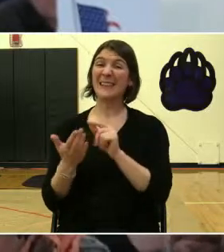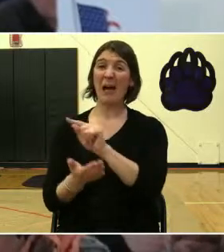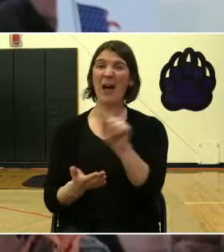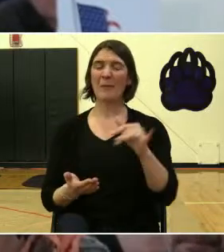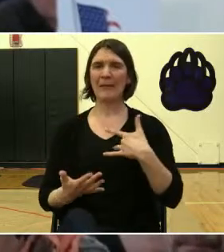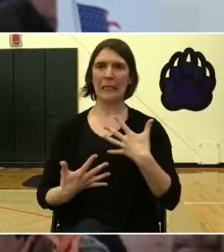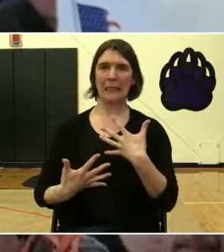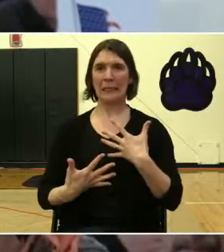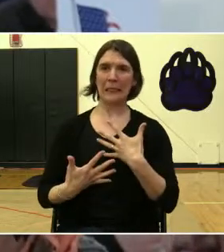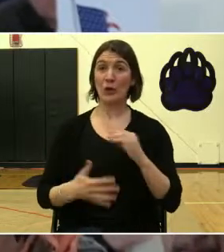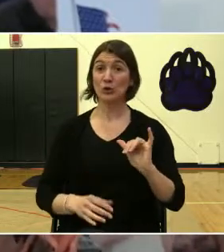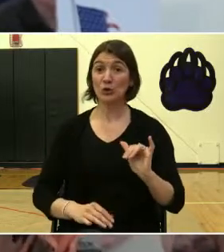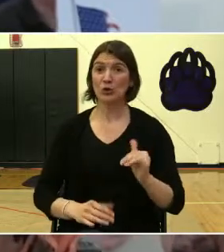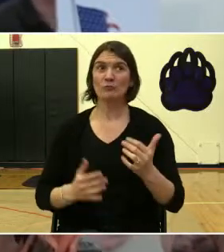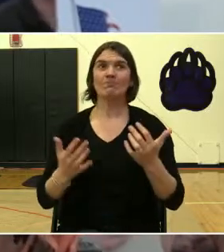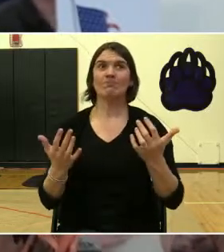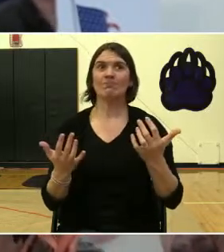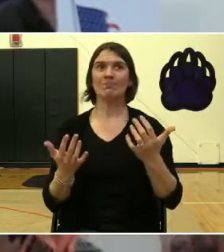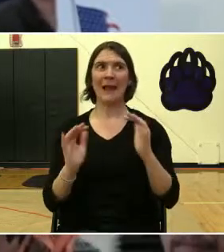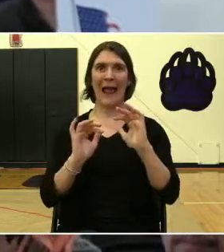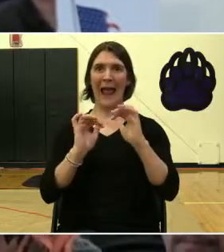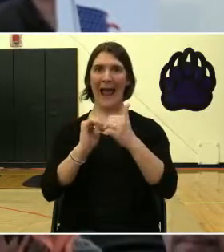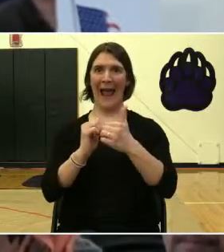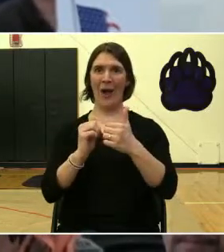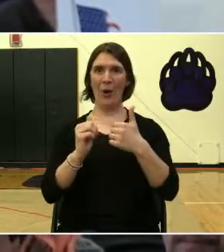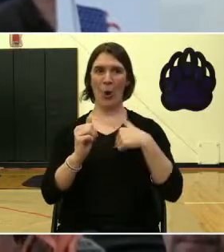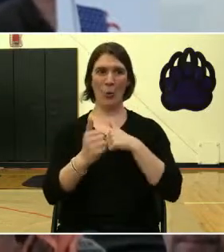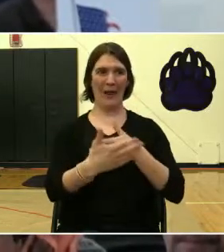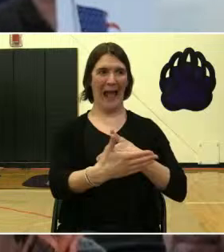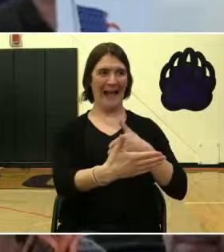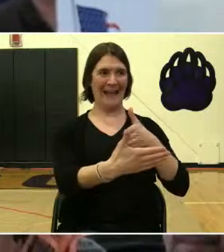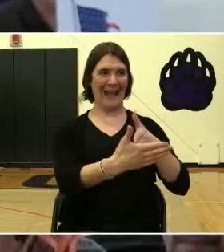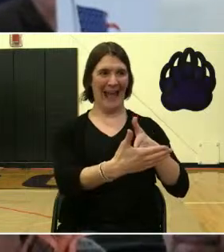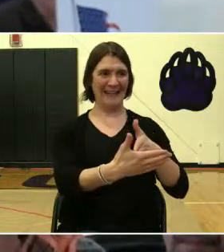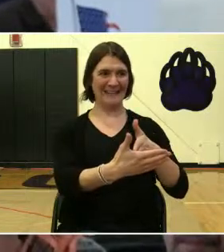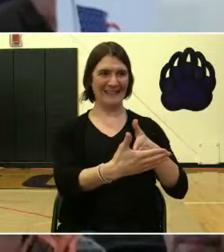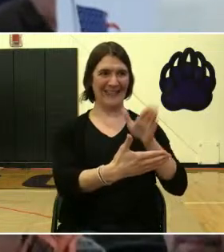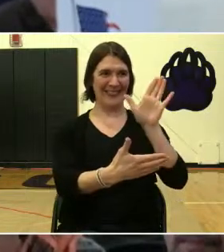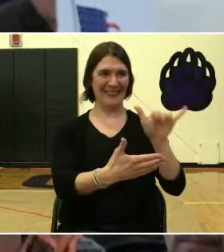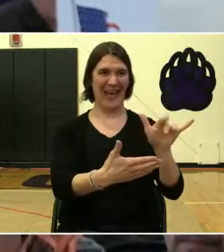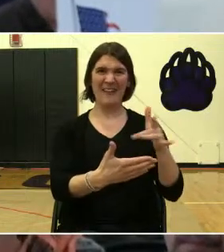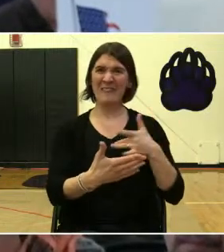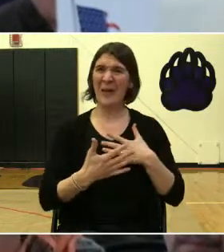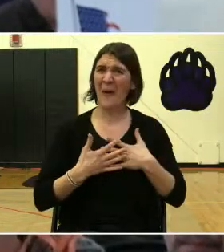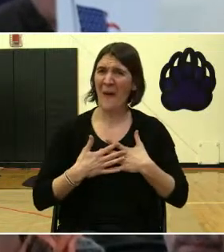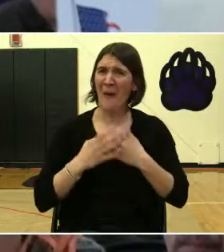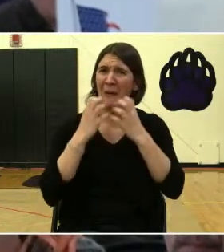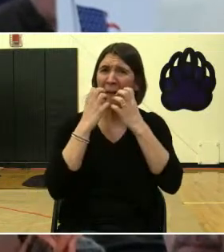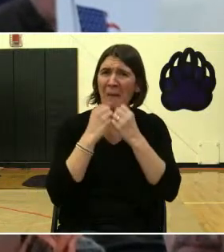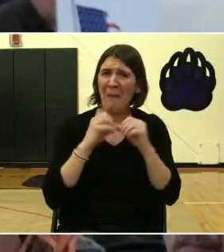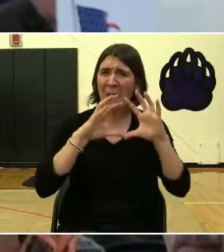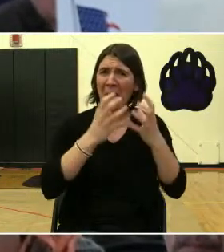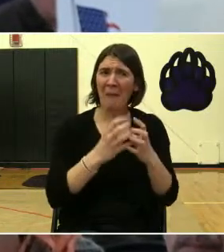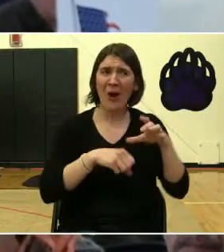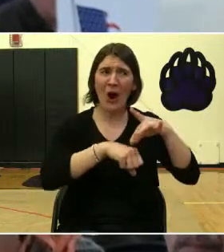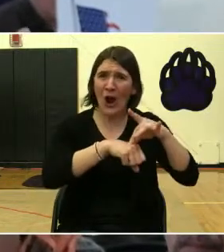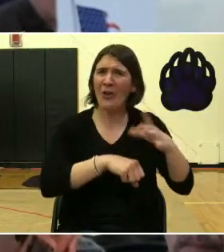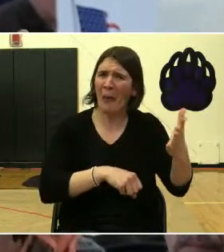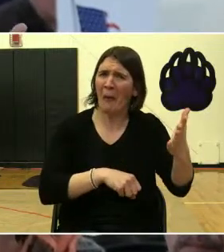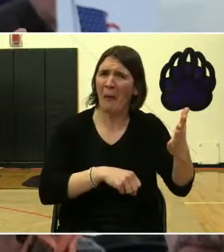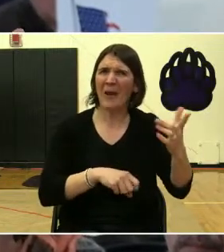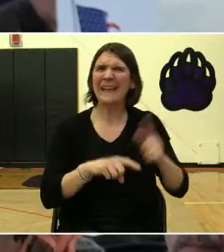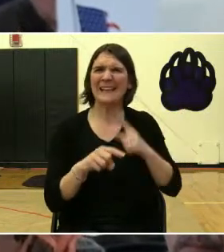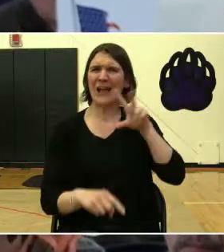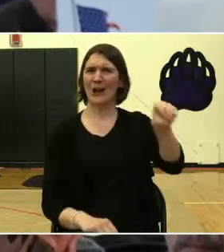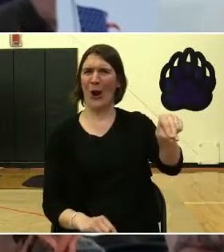people are feeling the same way how can you possibly be against uh doing anything in favor of climate at the same time I